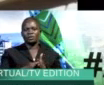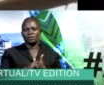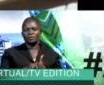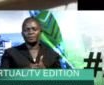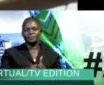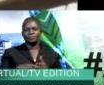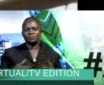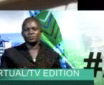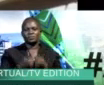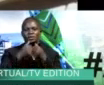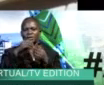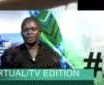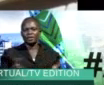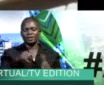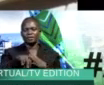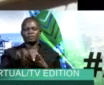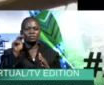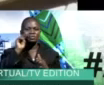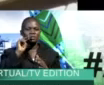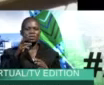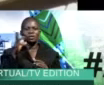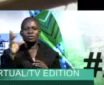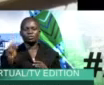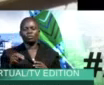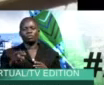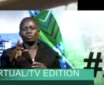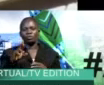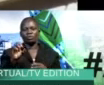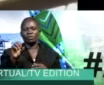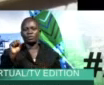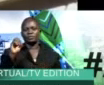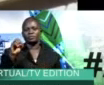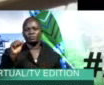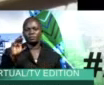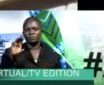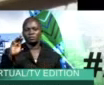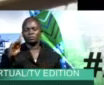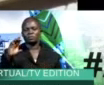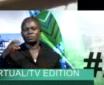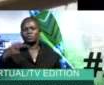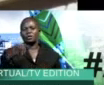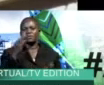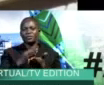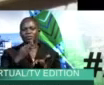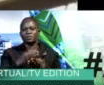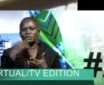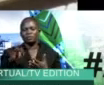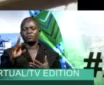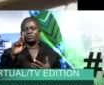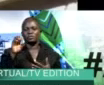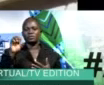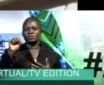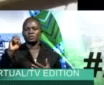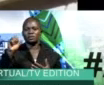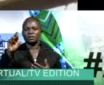one of the key challenge here in Nigeria is there are no researches and financing of research